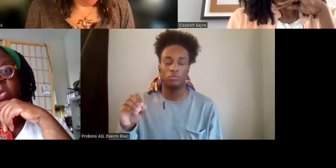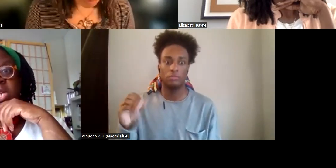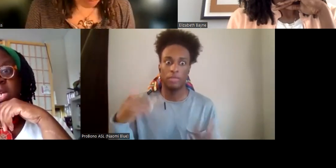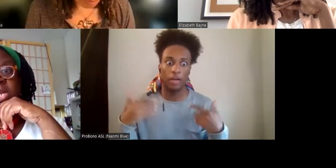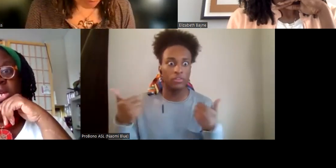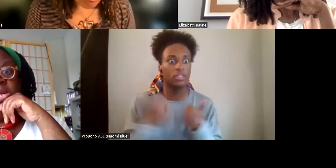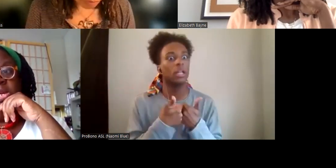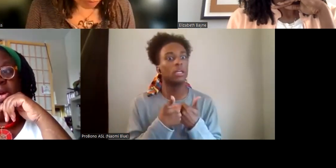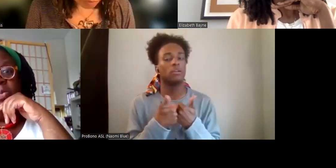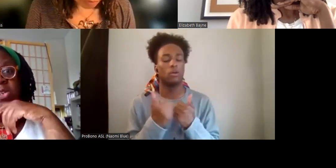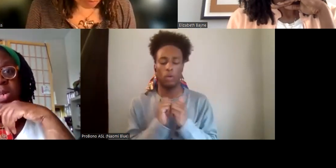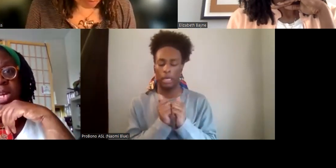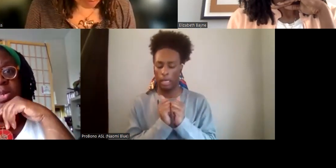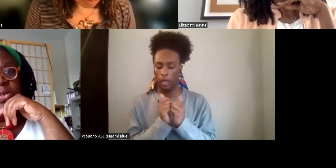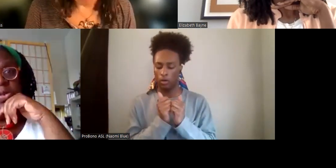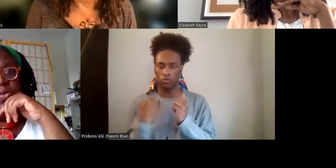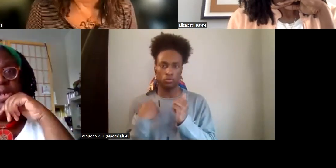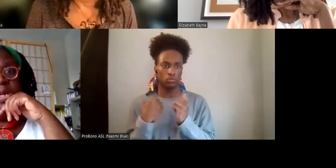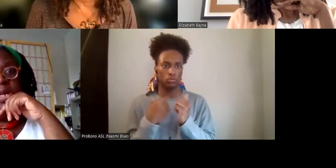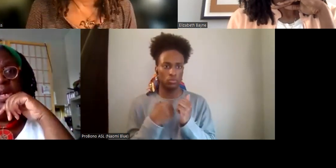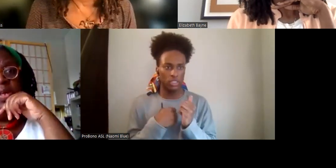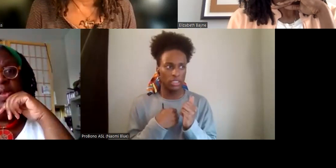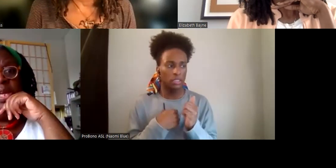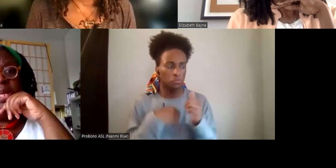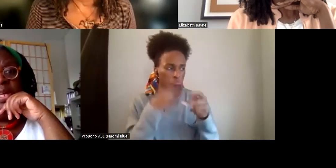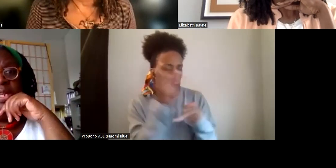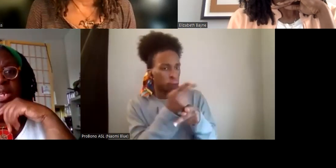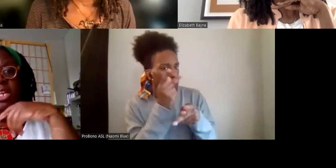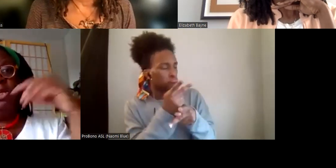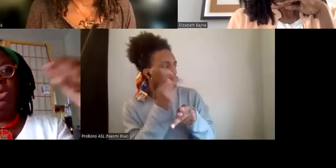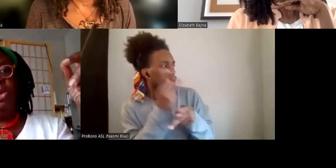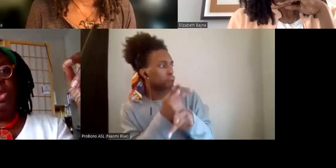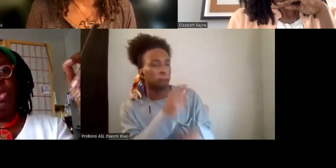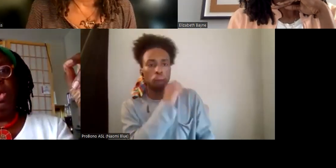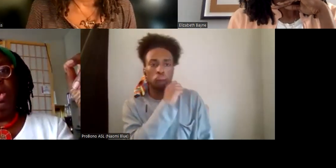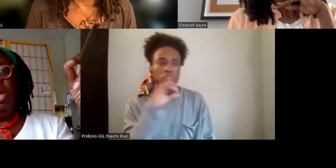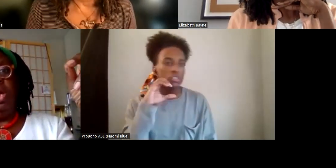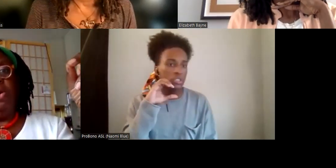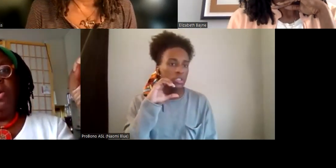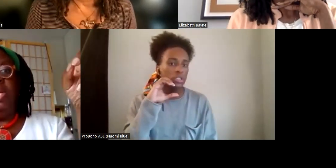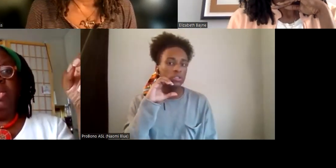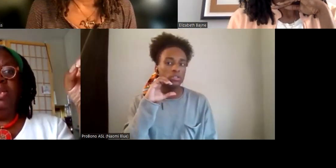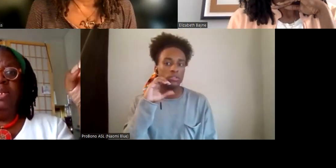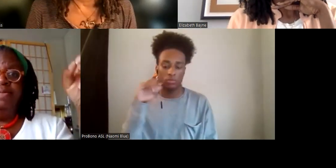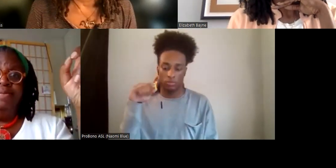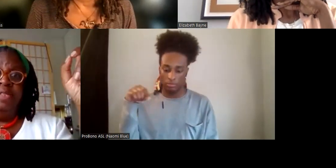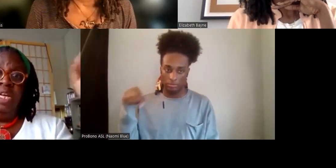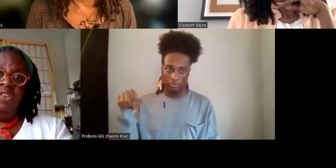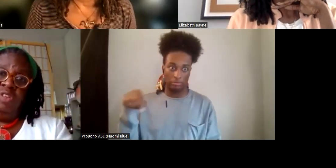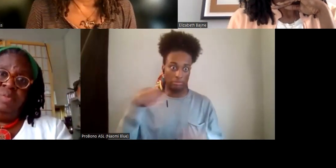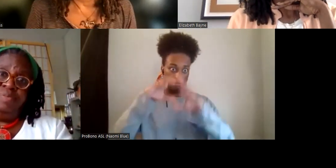of how do we treat elders in a youth